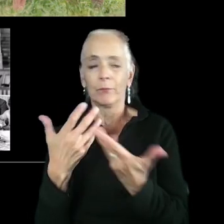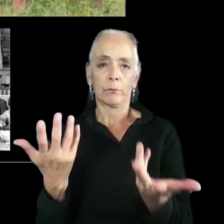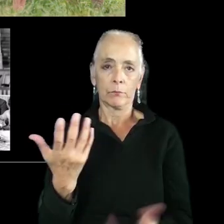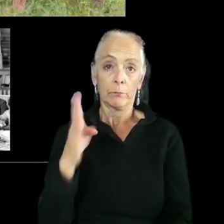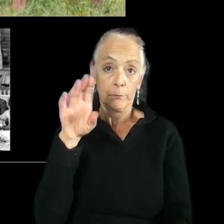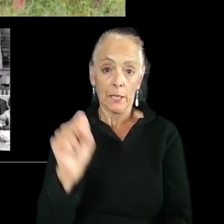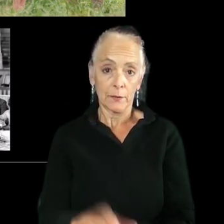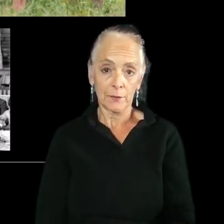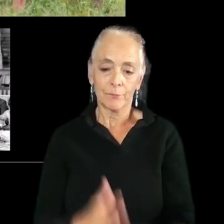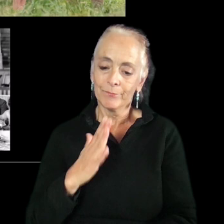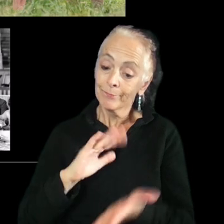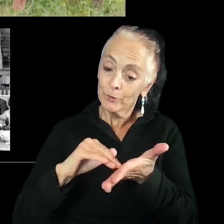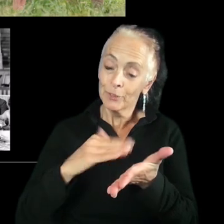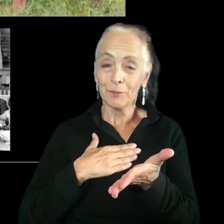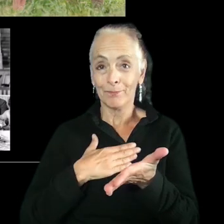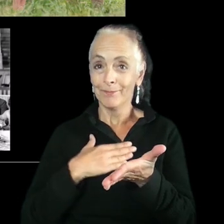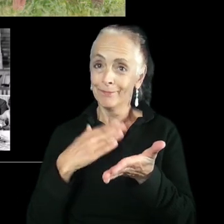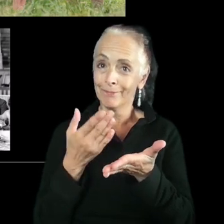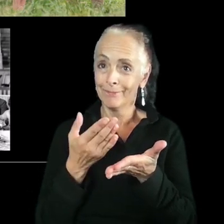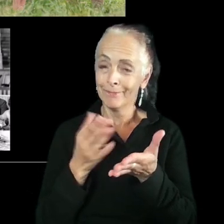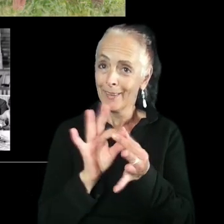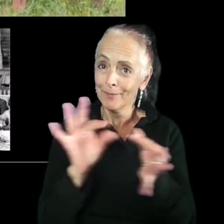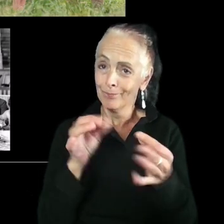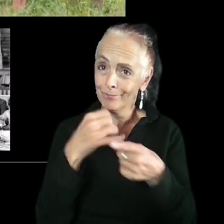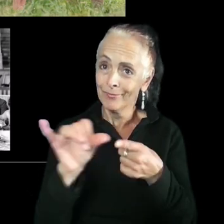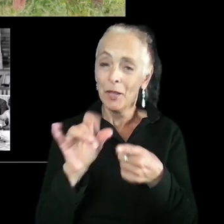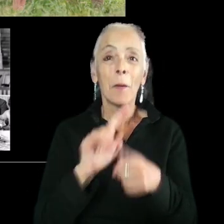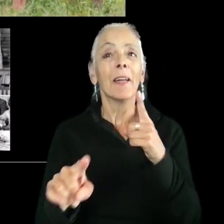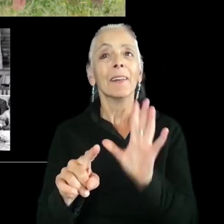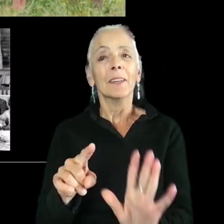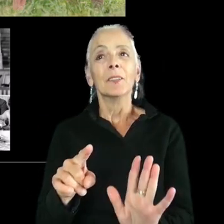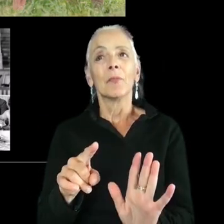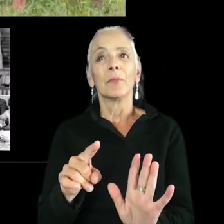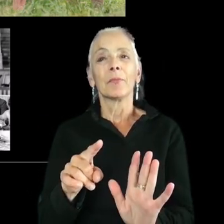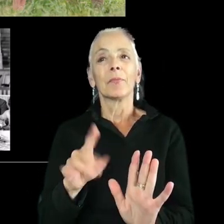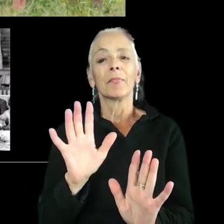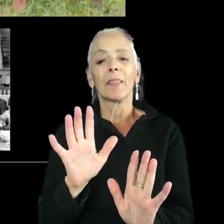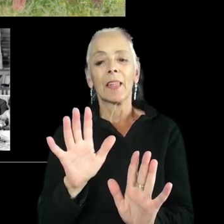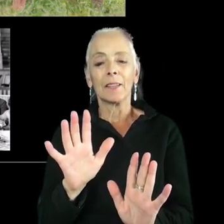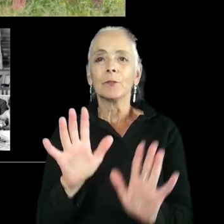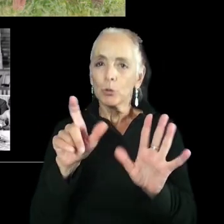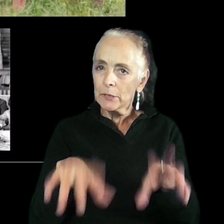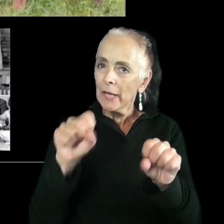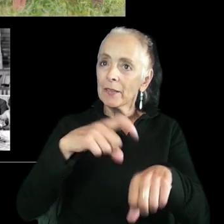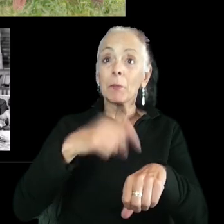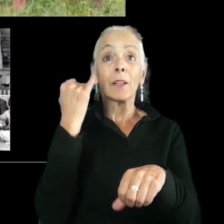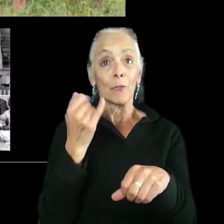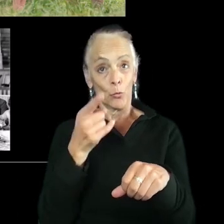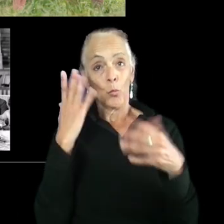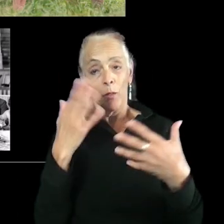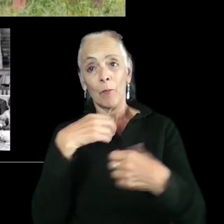bs pardon pardon my french um but yeah definitely take the time to if you're gonna be you know